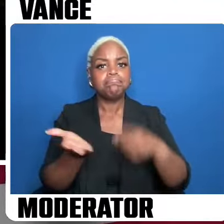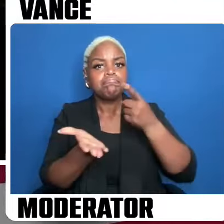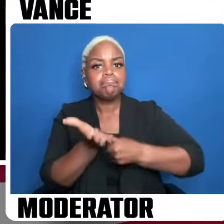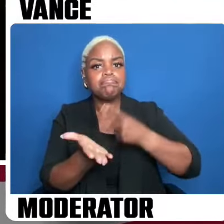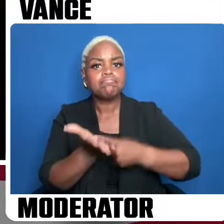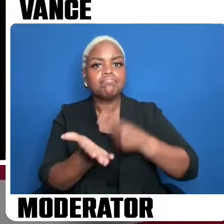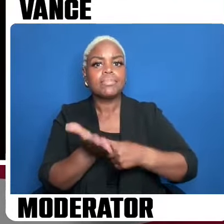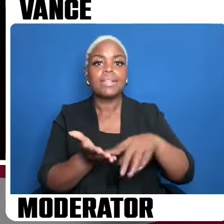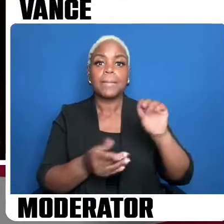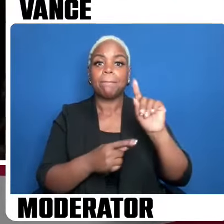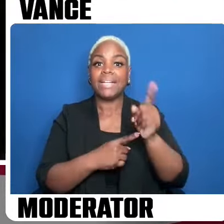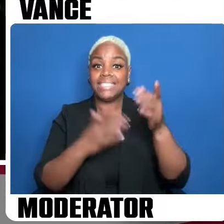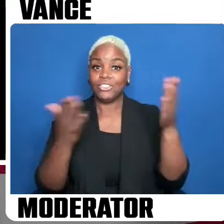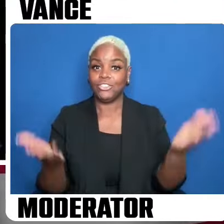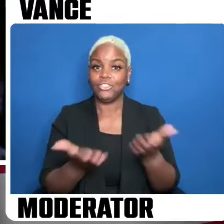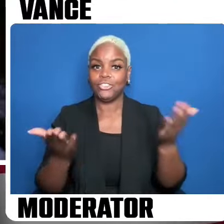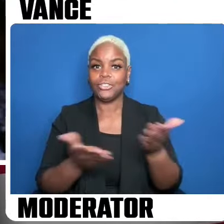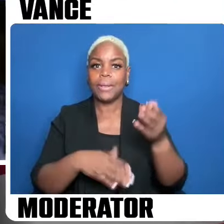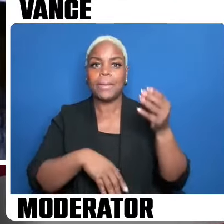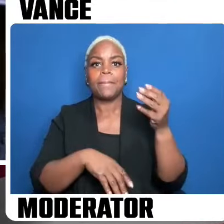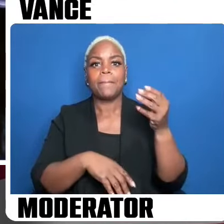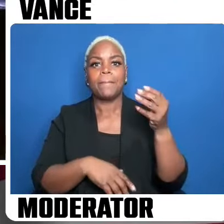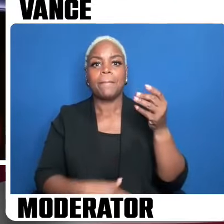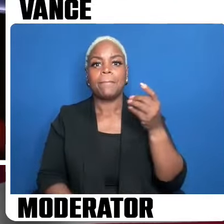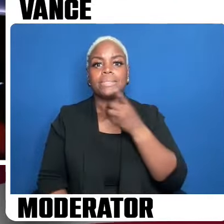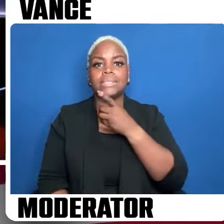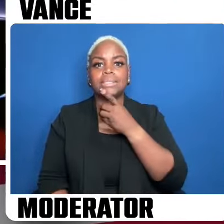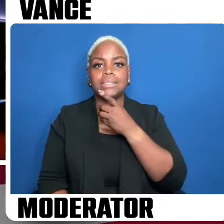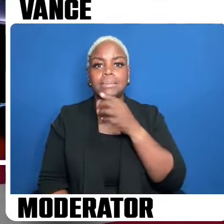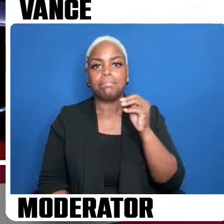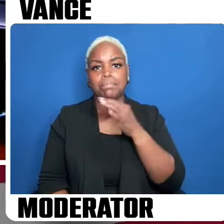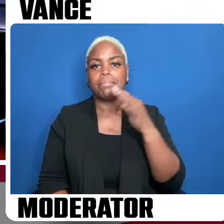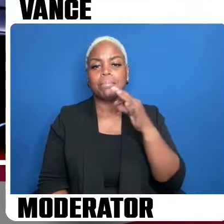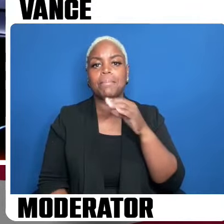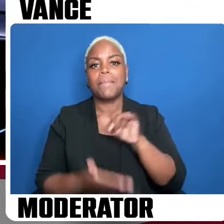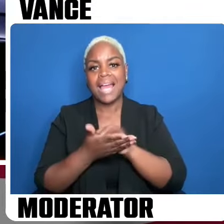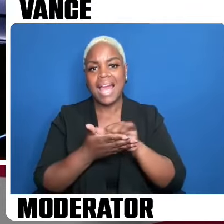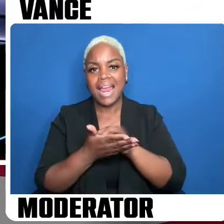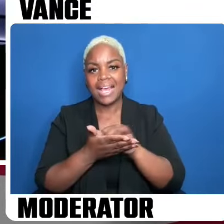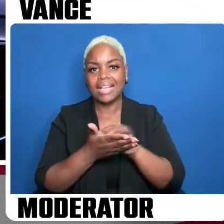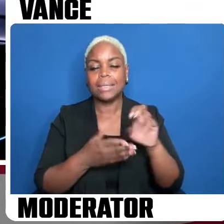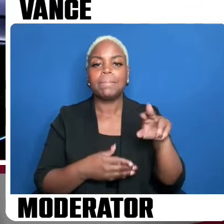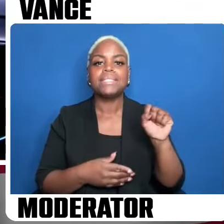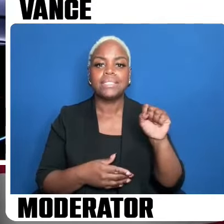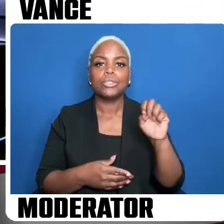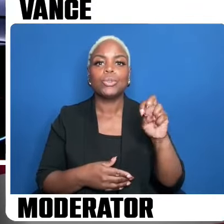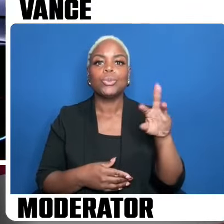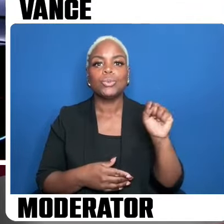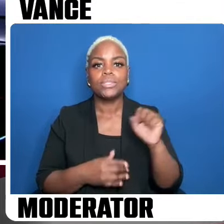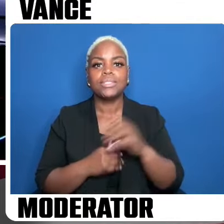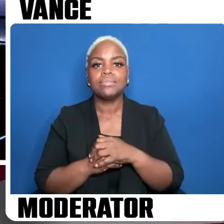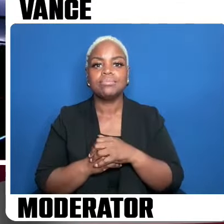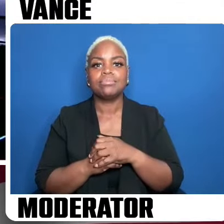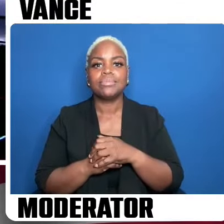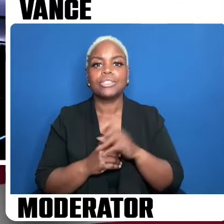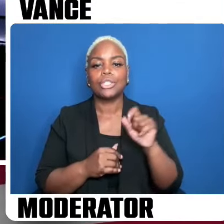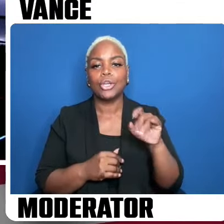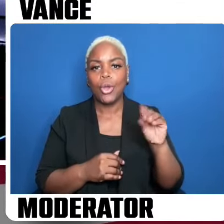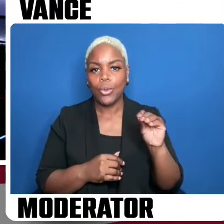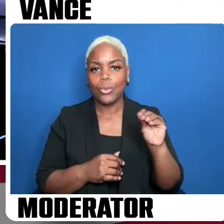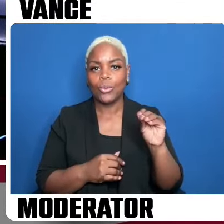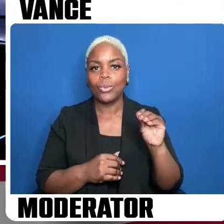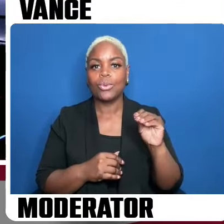come out to greet them after what was really a quite civilized debate. And I mean, perhaps that's one of the headlines we'll talk about as we turn to